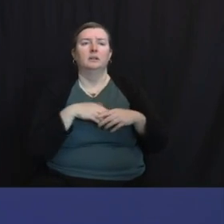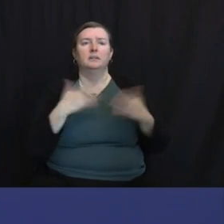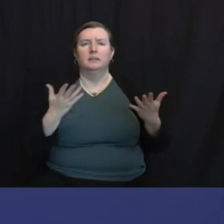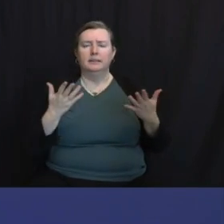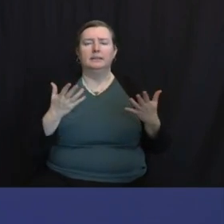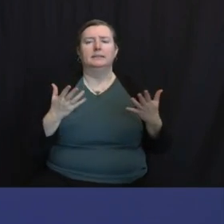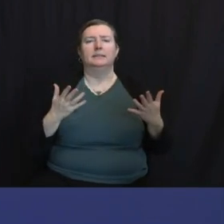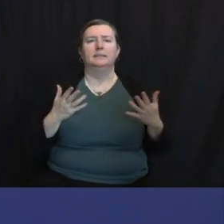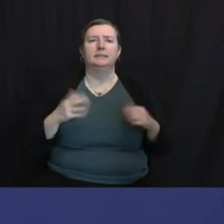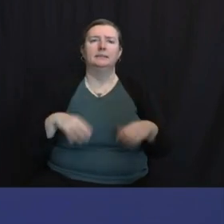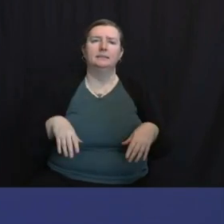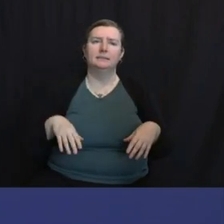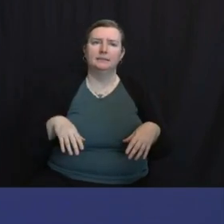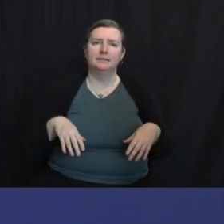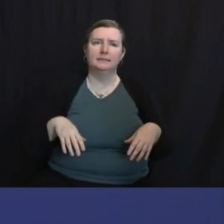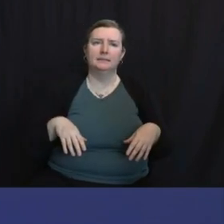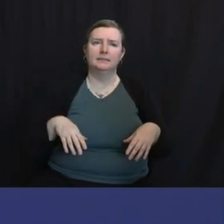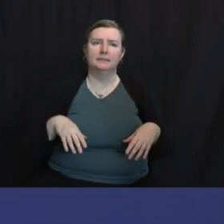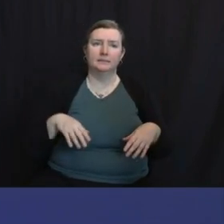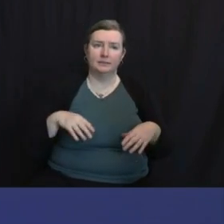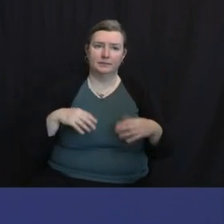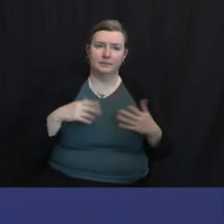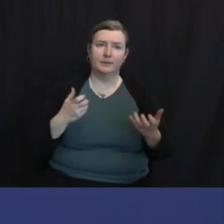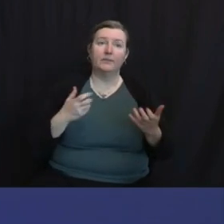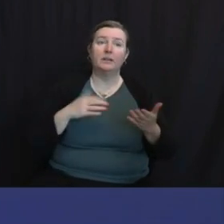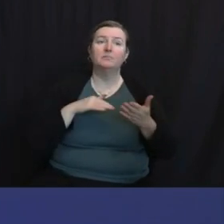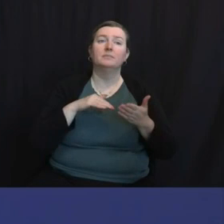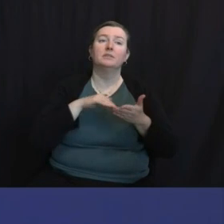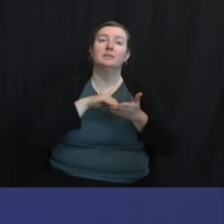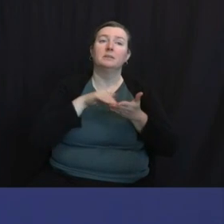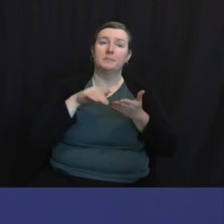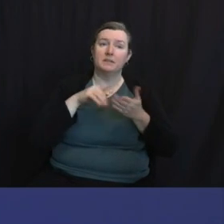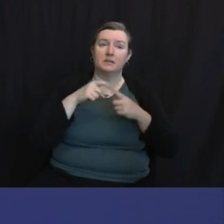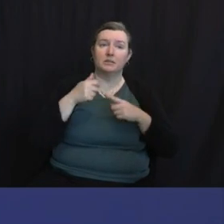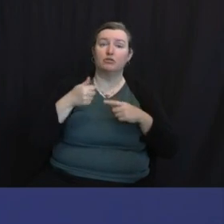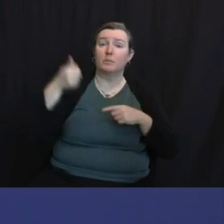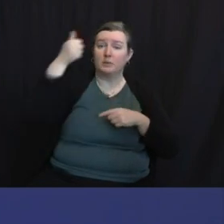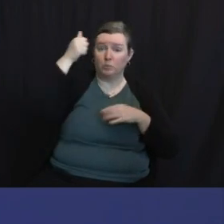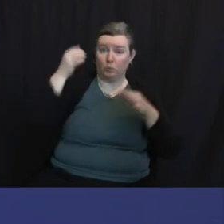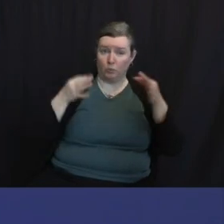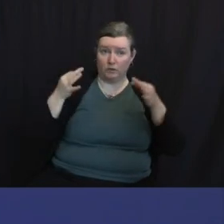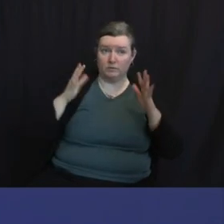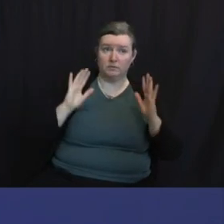matter for the Attorney General, and I'll defer to him on that. And Paramal is shaking his head and agrees.